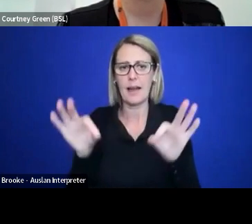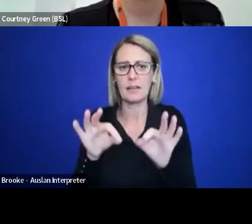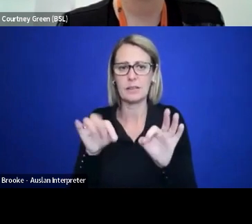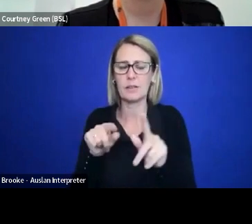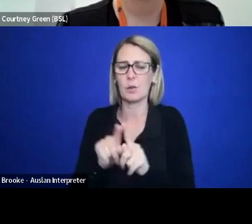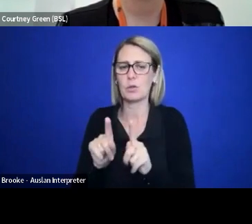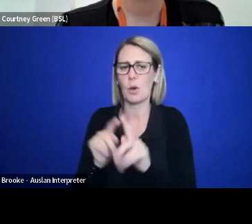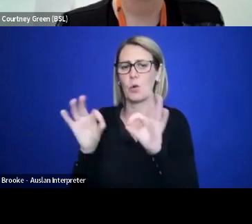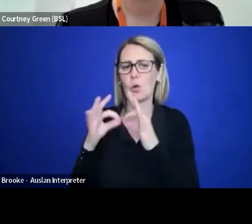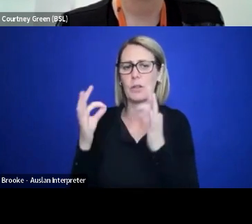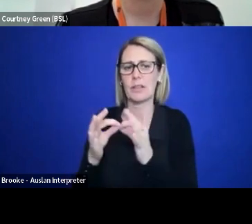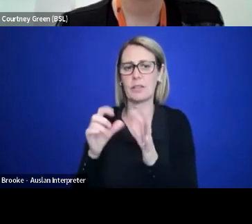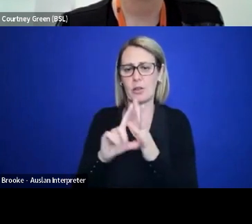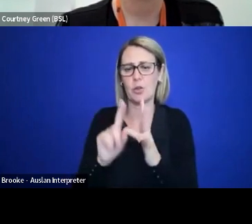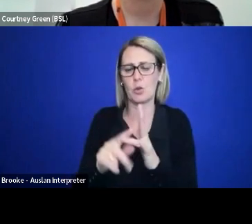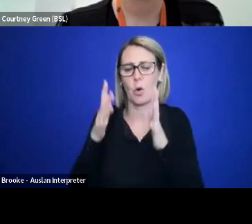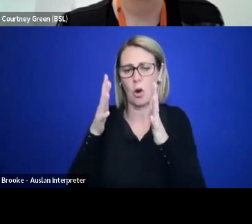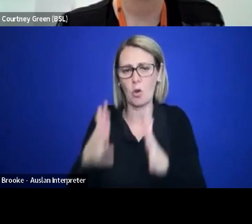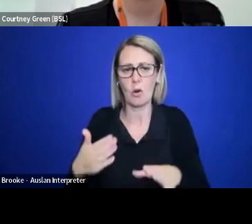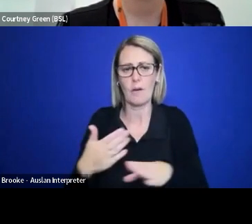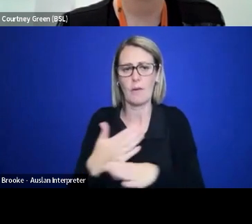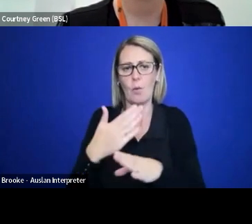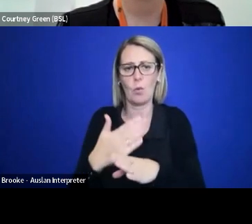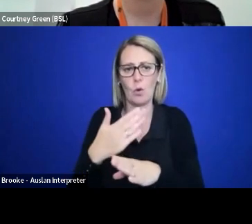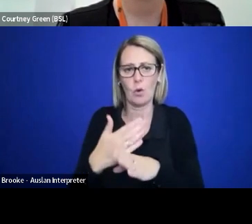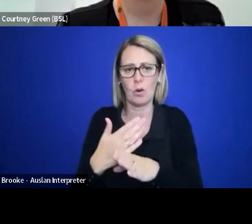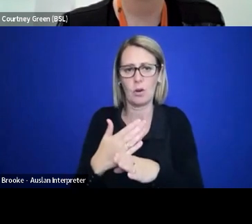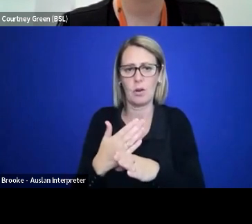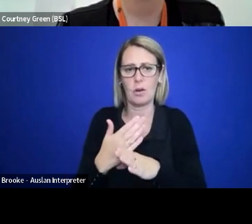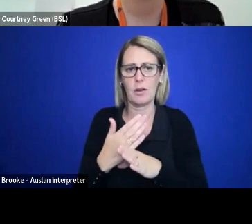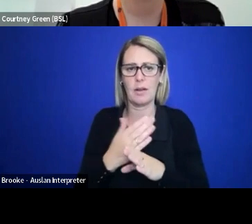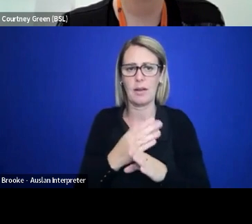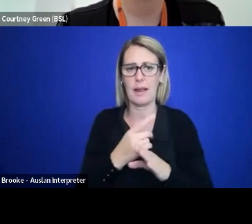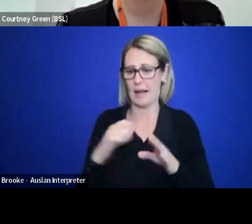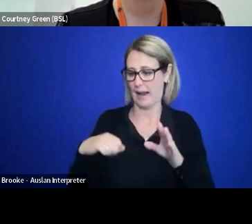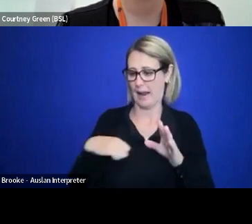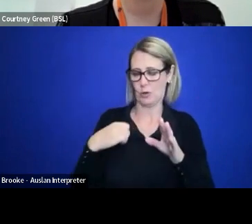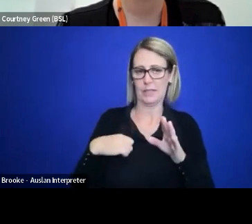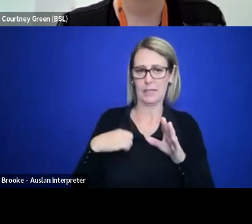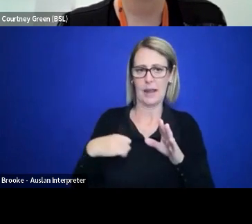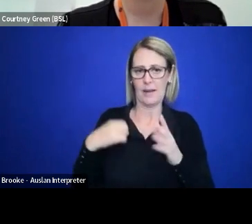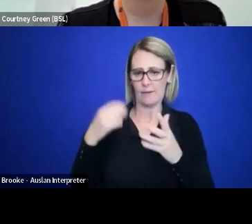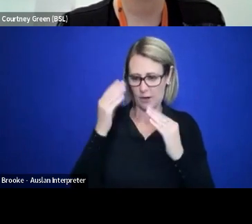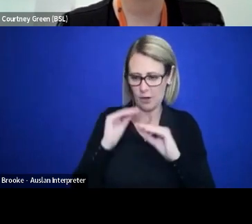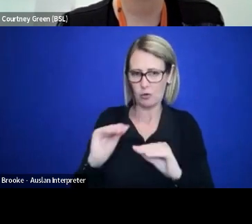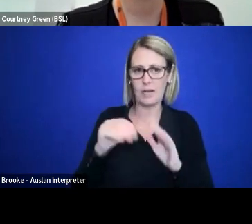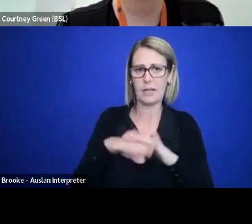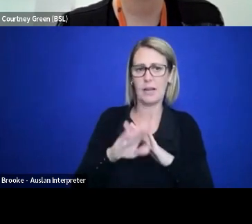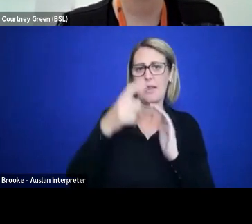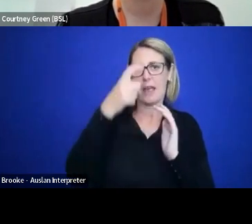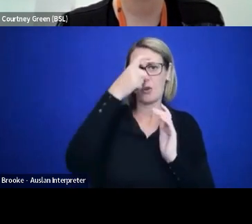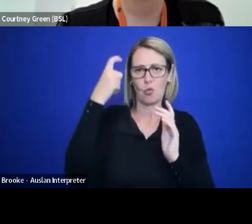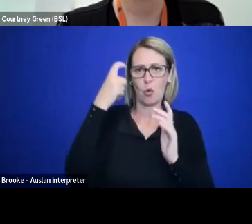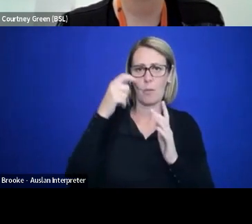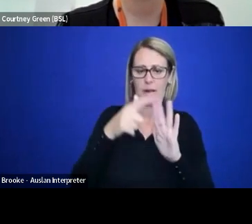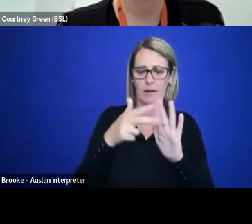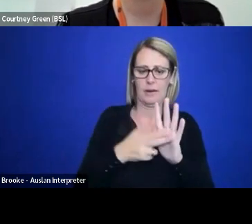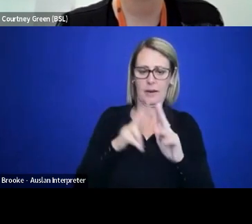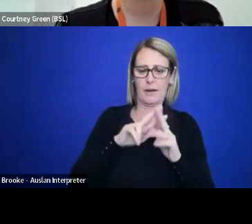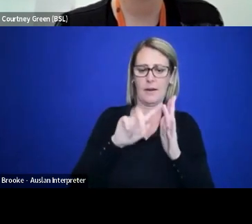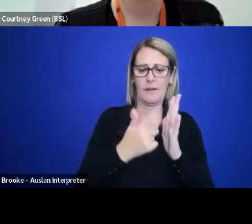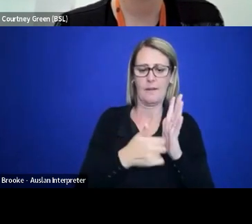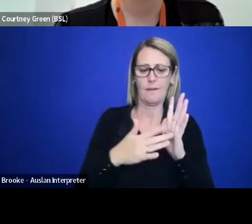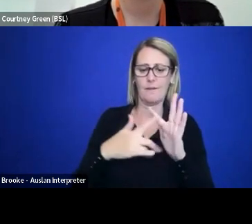that does do a lot of work, and all our staff are trained in the trauma-informed space